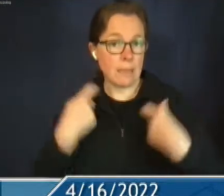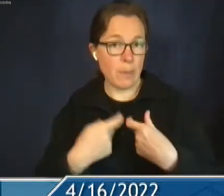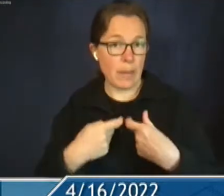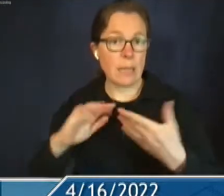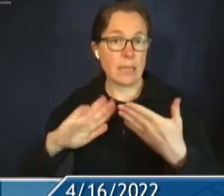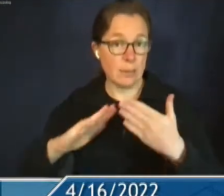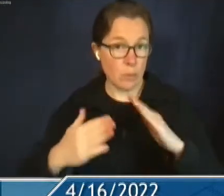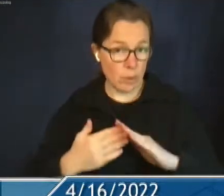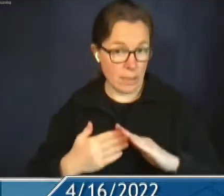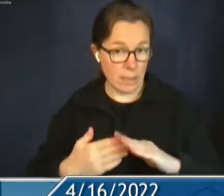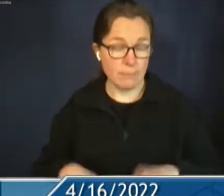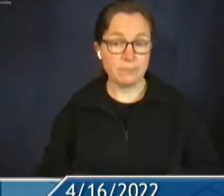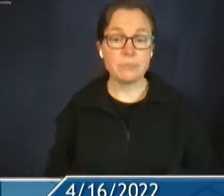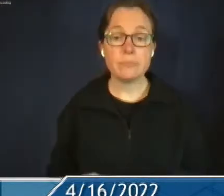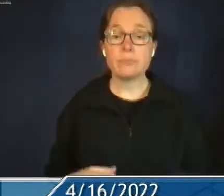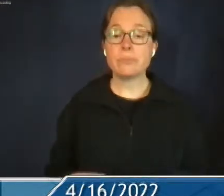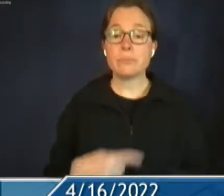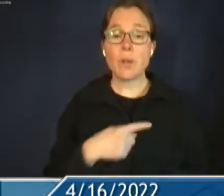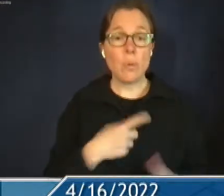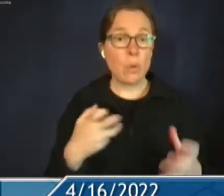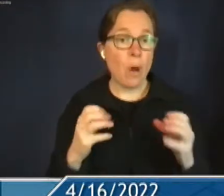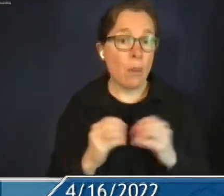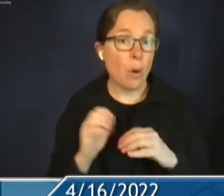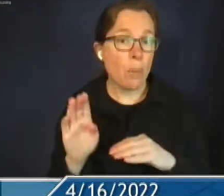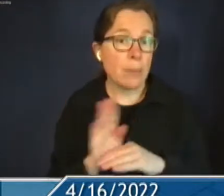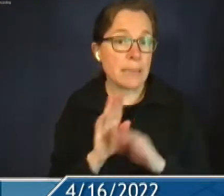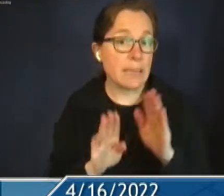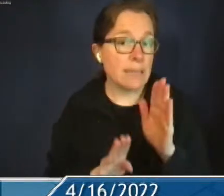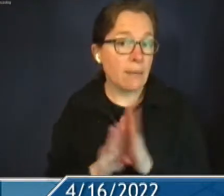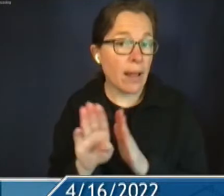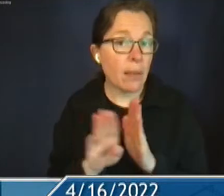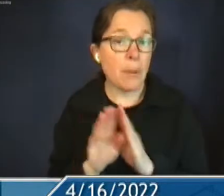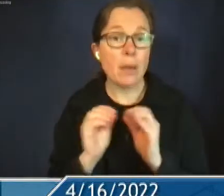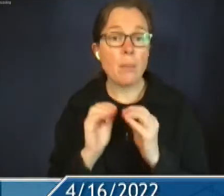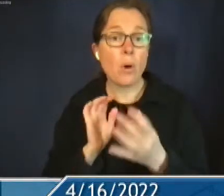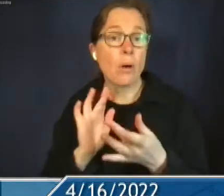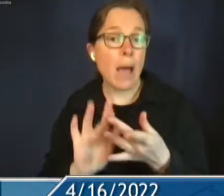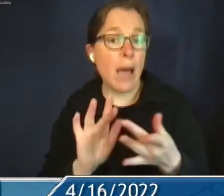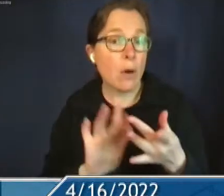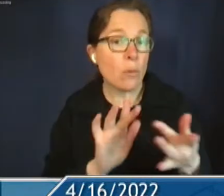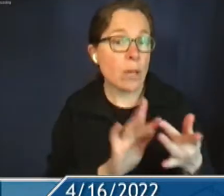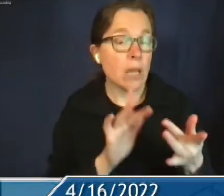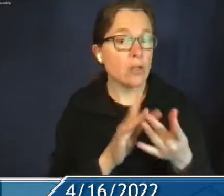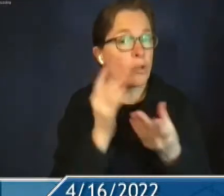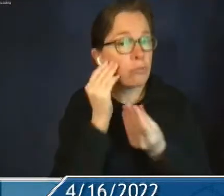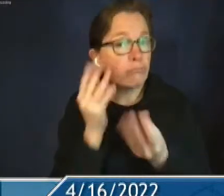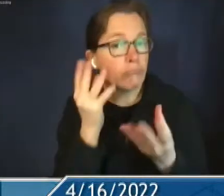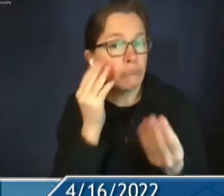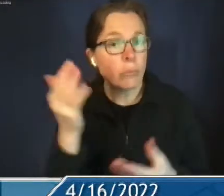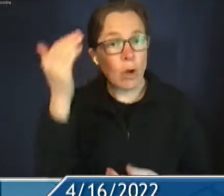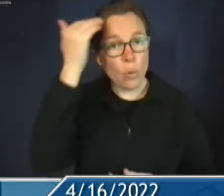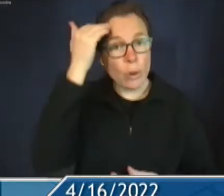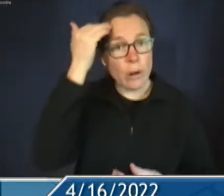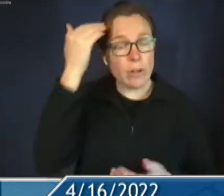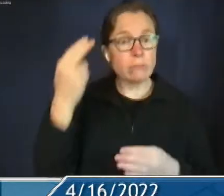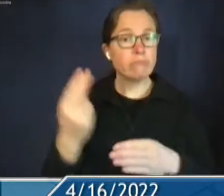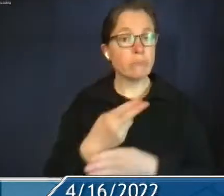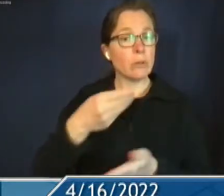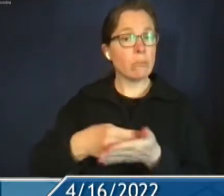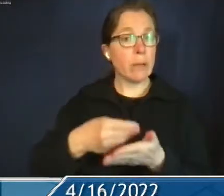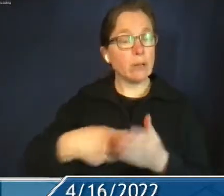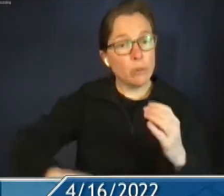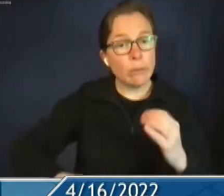areas are building capacity for their business development team, deploying additional outreach campaigns to increase awareness, and using funds to add or retain staff, providing